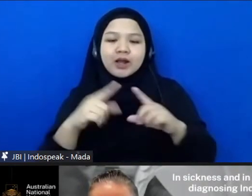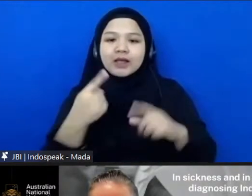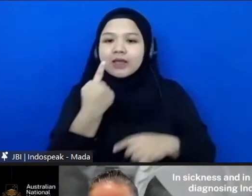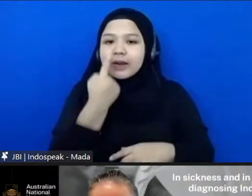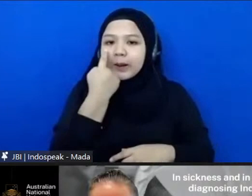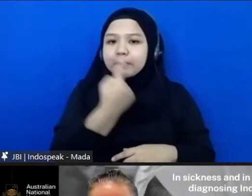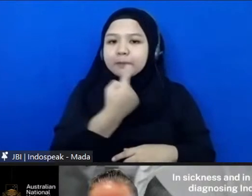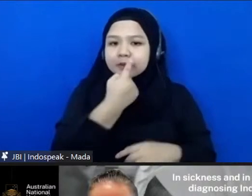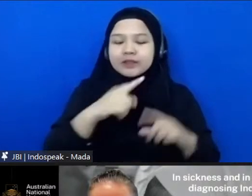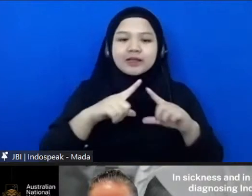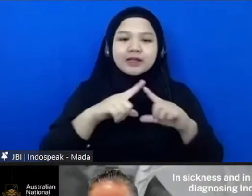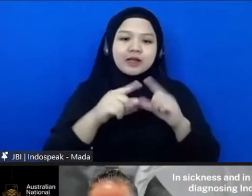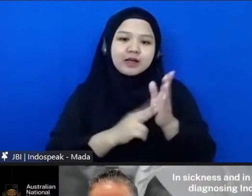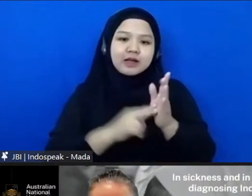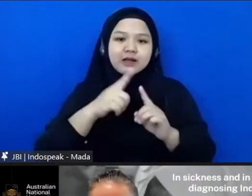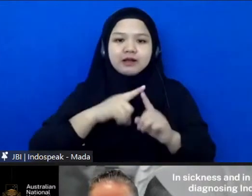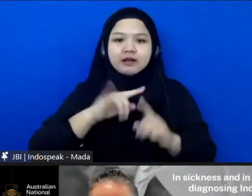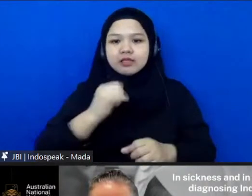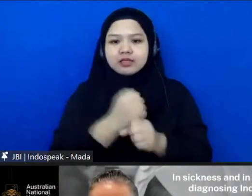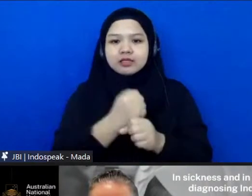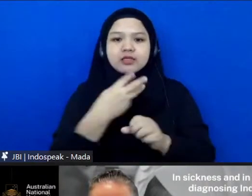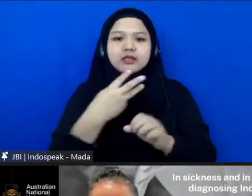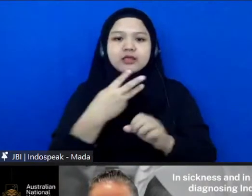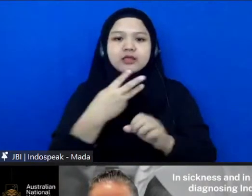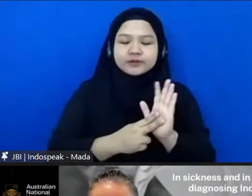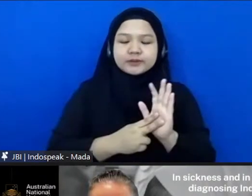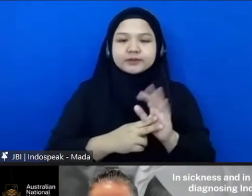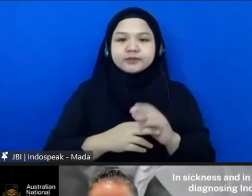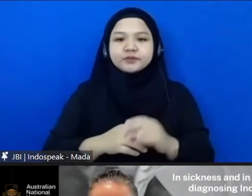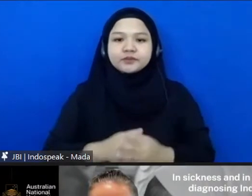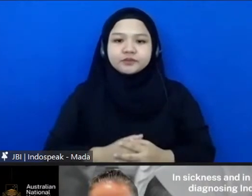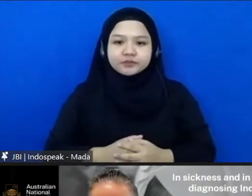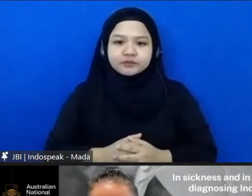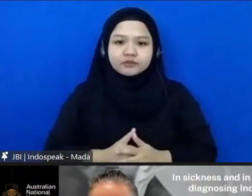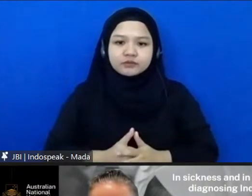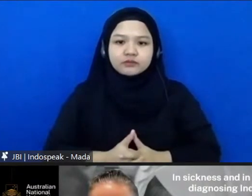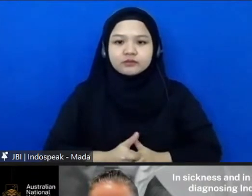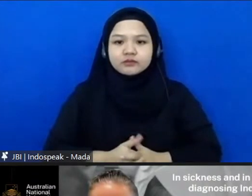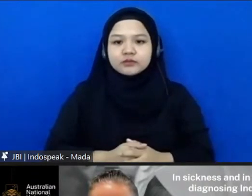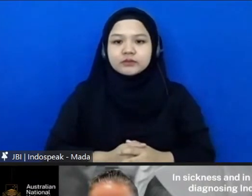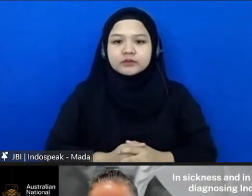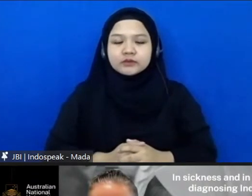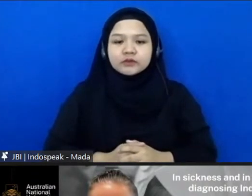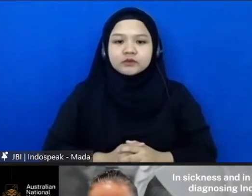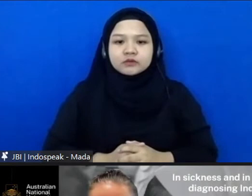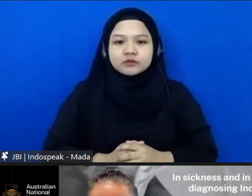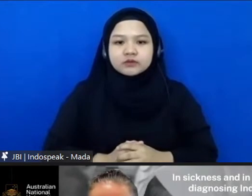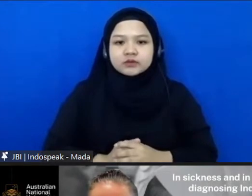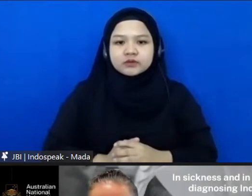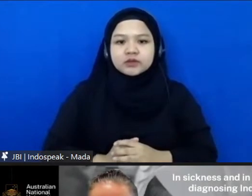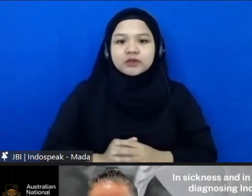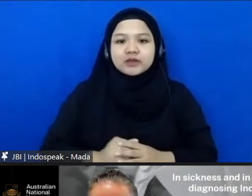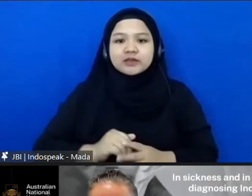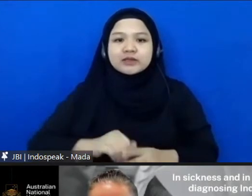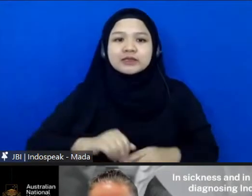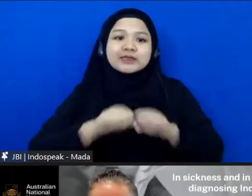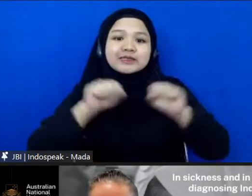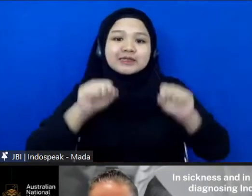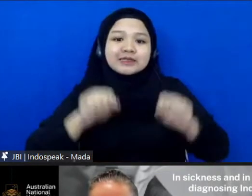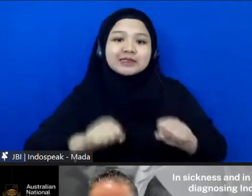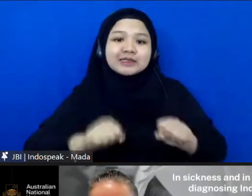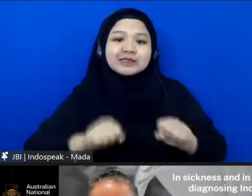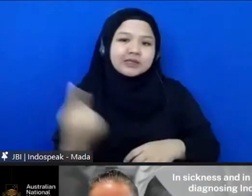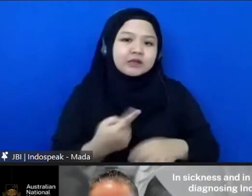assistance also includes a new package of $13 million in recognition of the significant